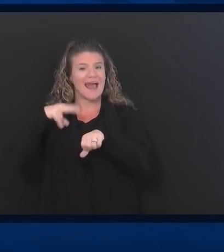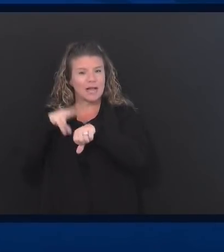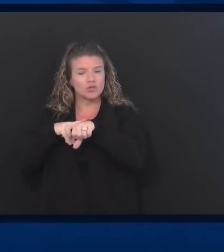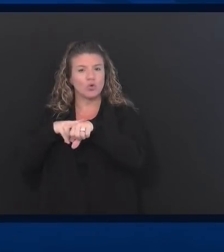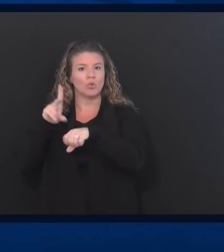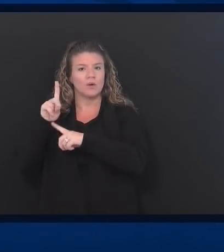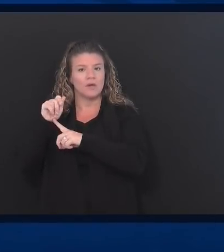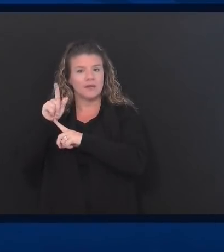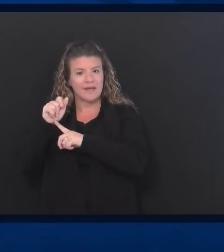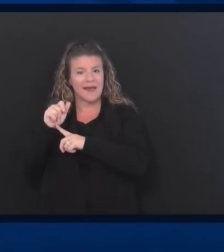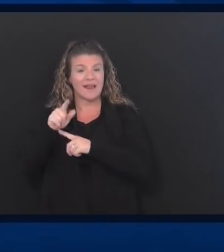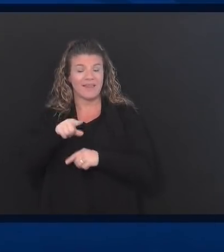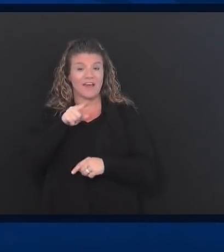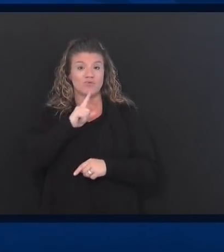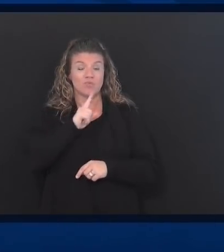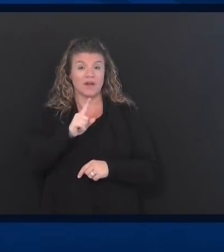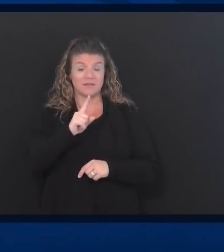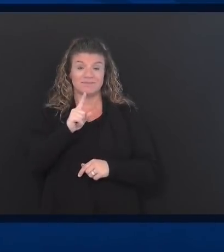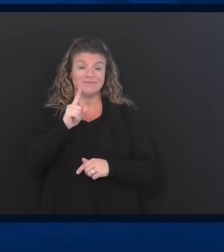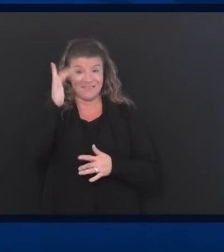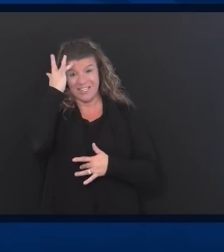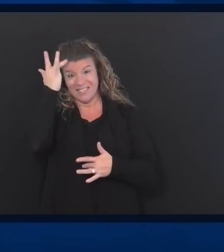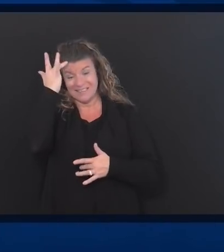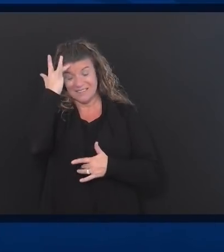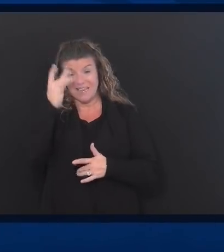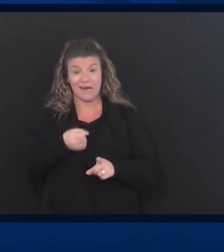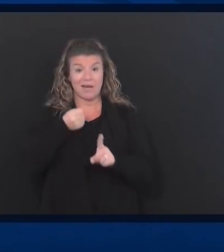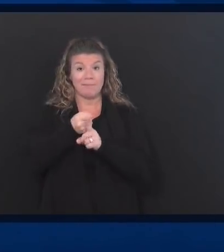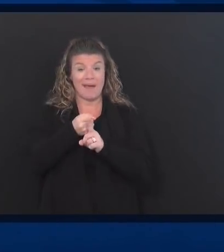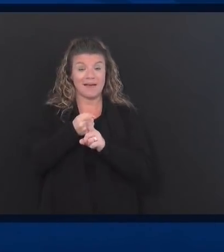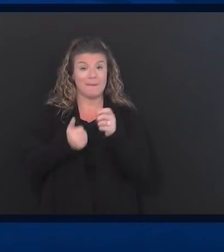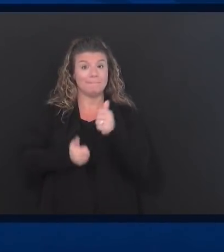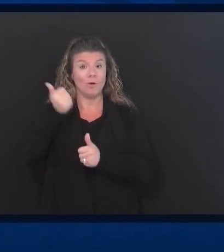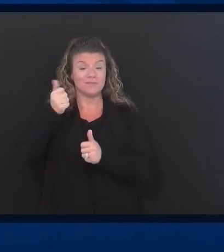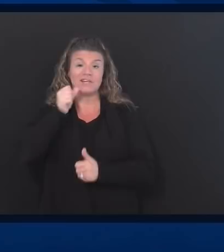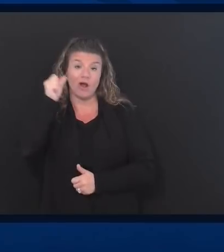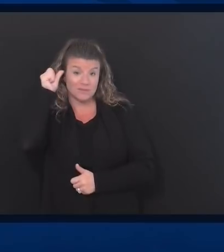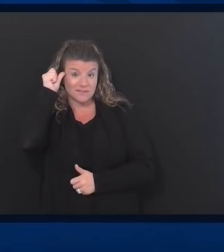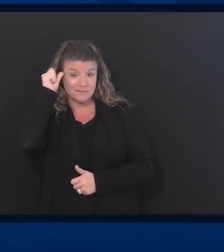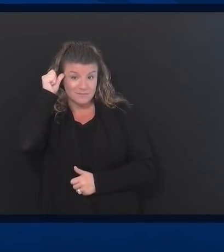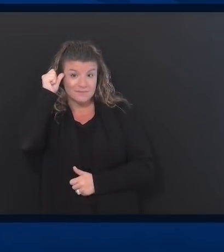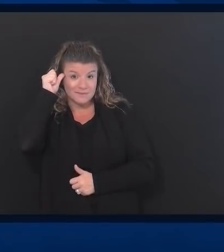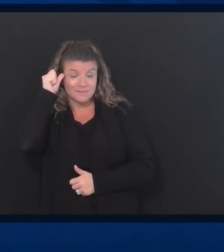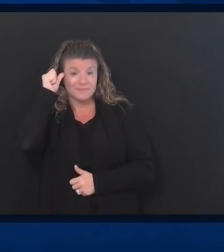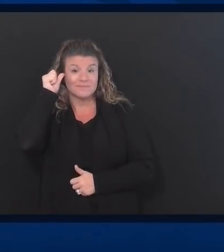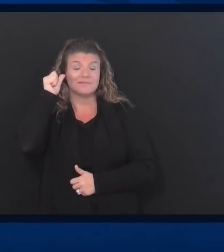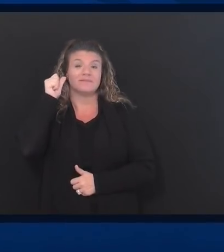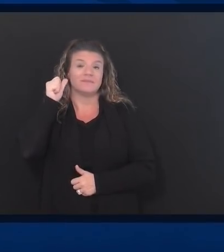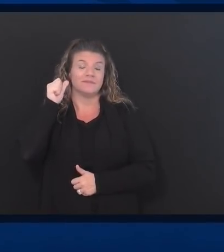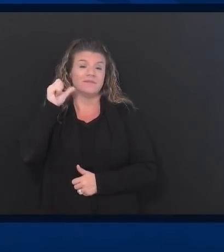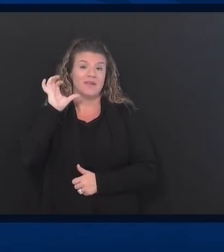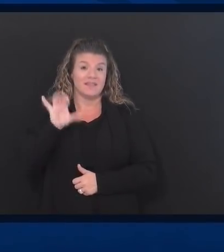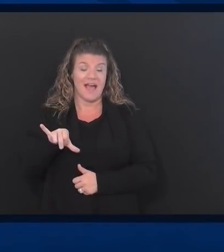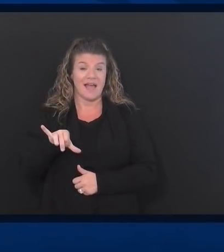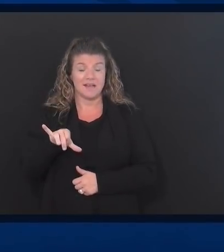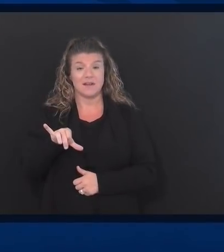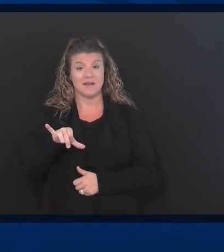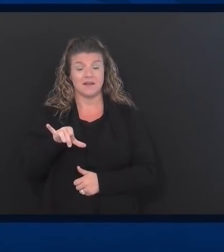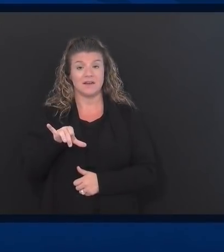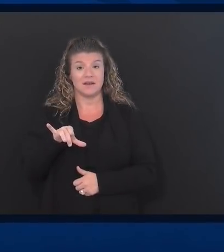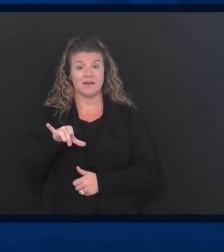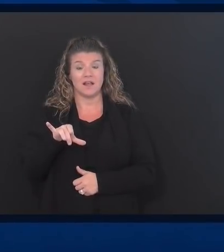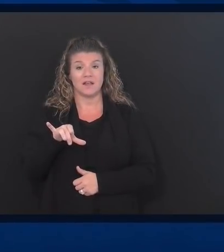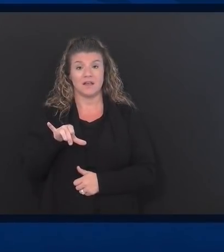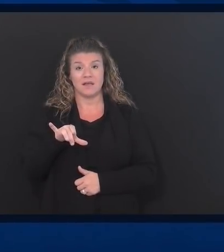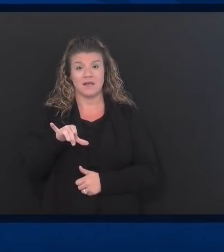an illness that is occurring mostly in adults, and that it is